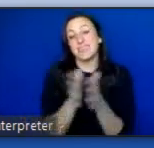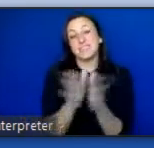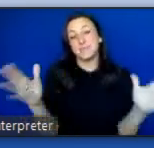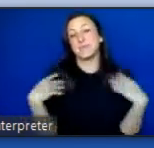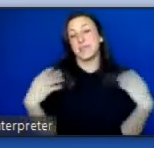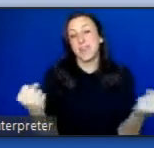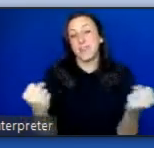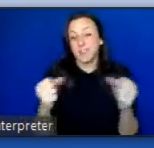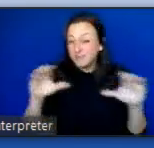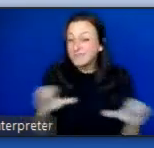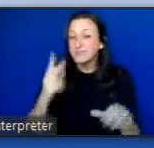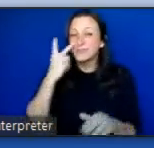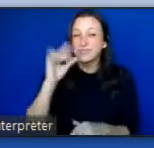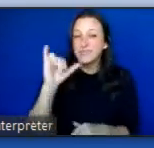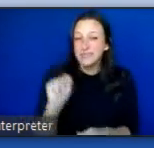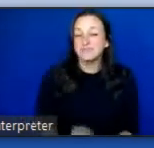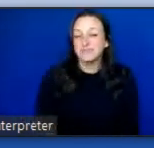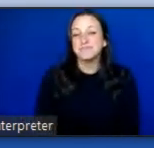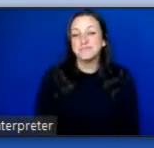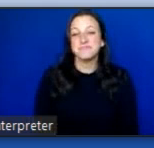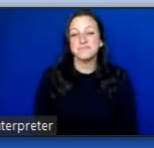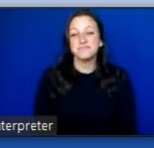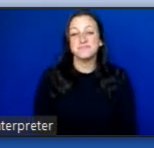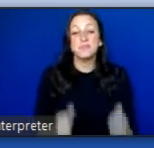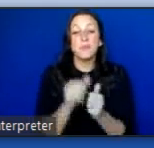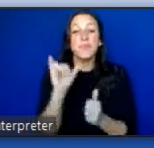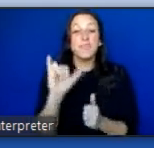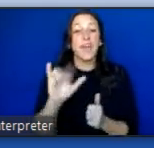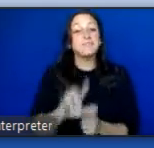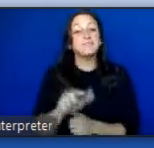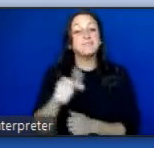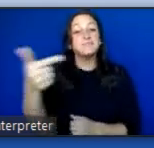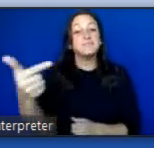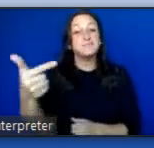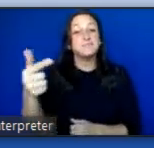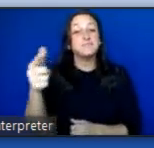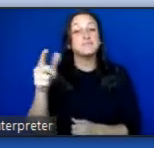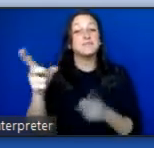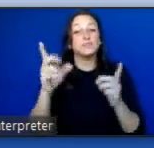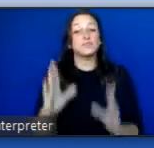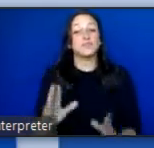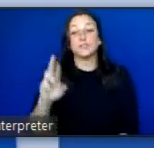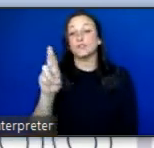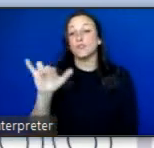action. So with that, I'll turn it back over to you, Director Ryan.